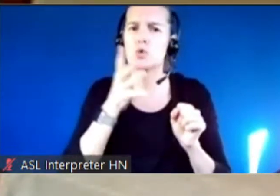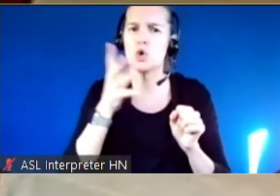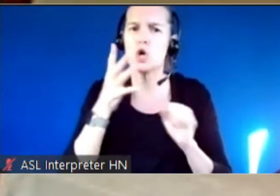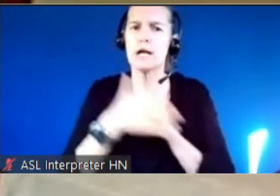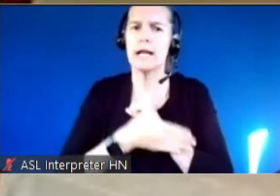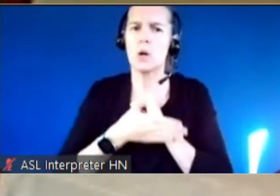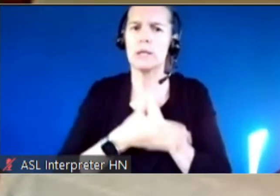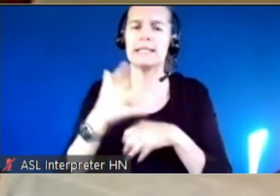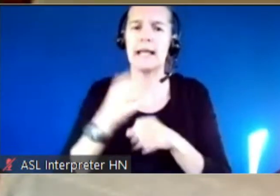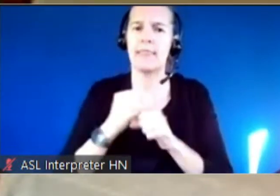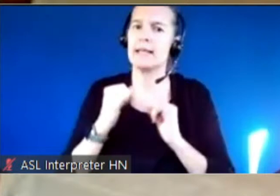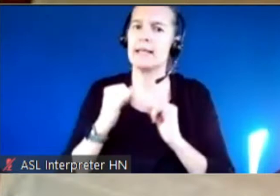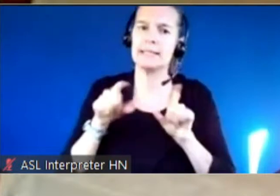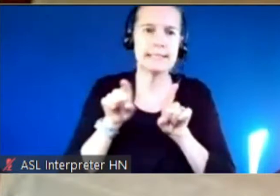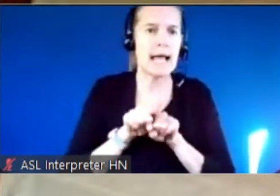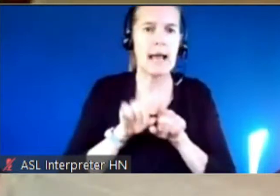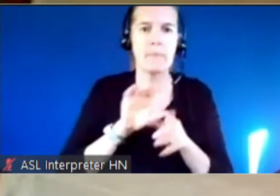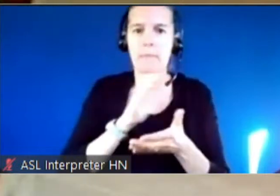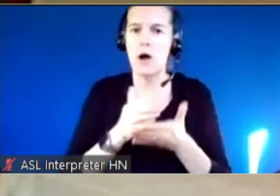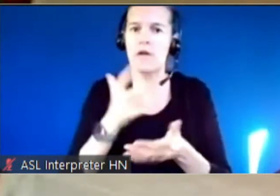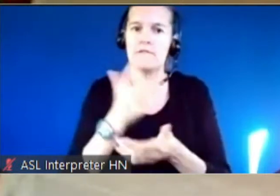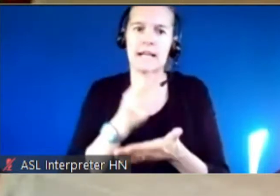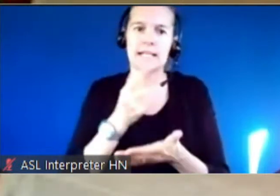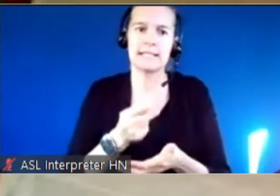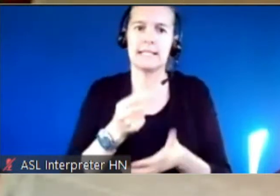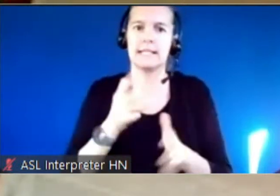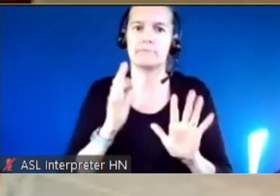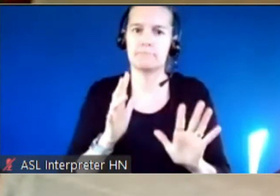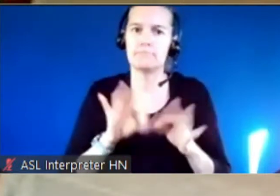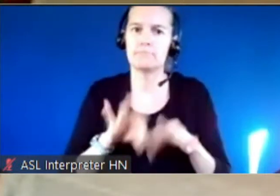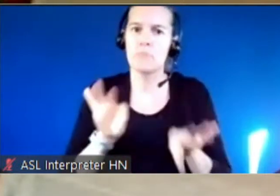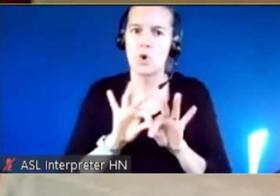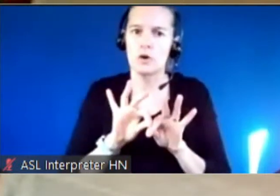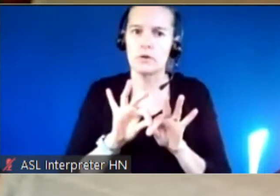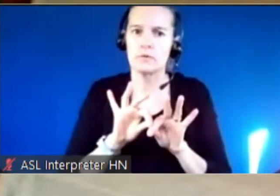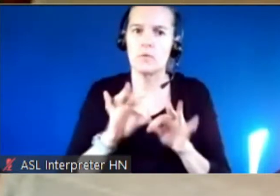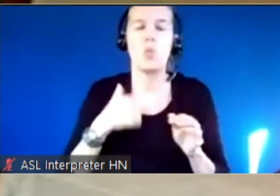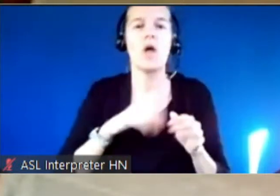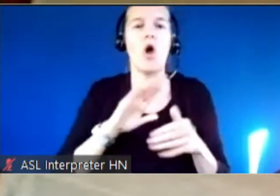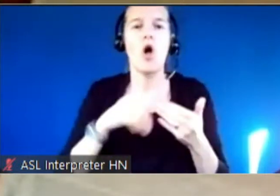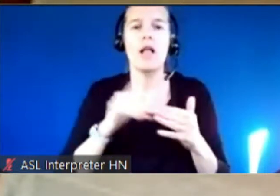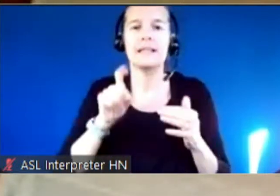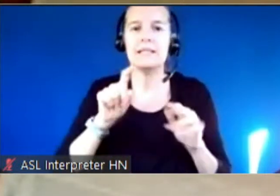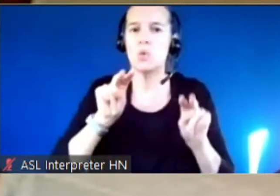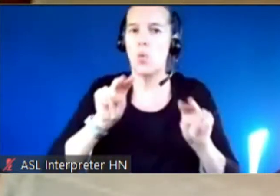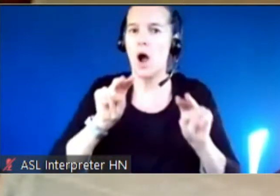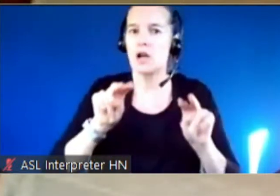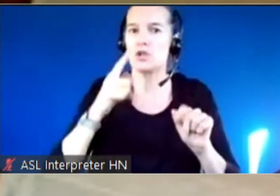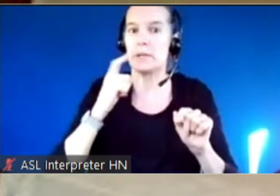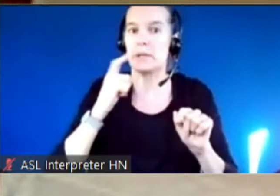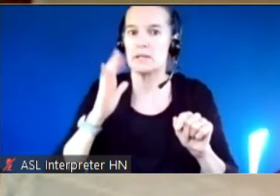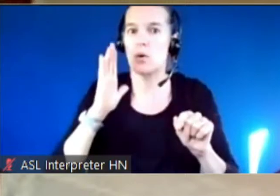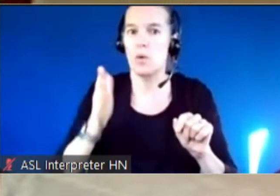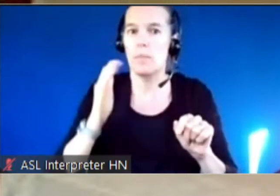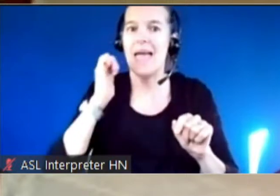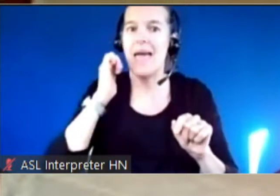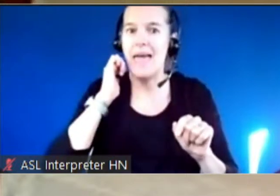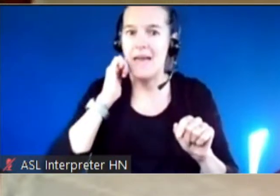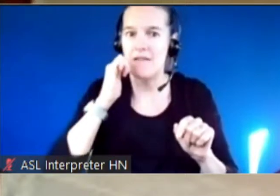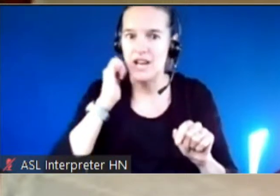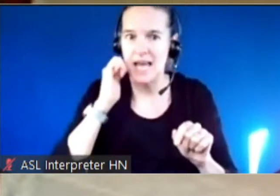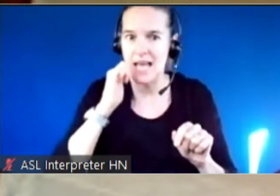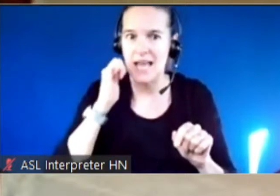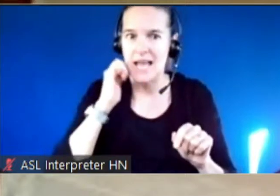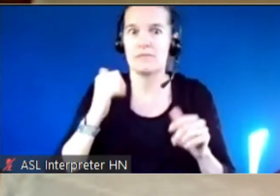more vaccine as we go forward. This will be something that we all need to watch, because it will be every day is a new day